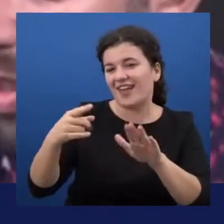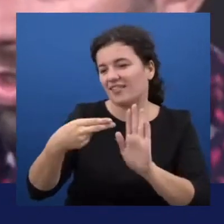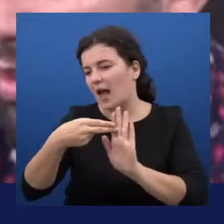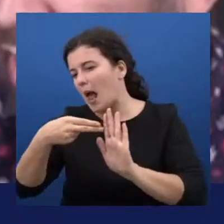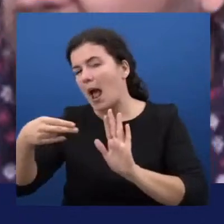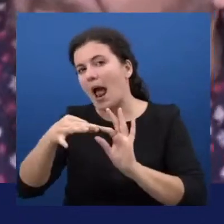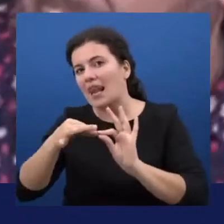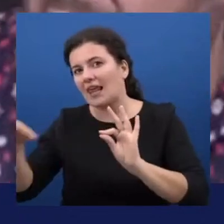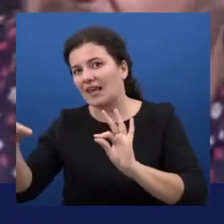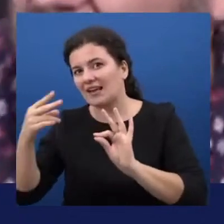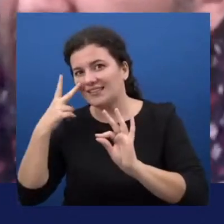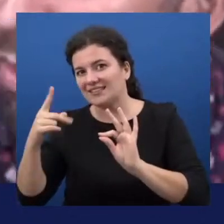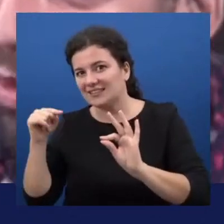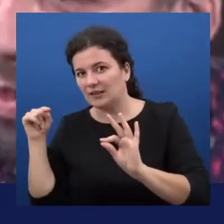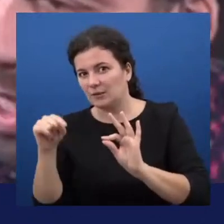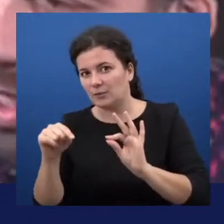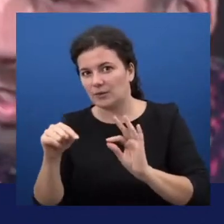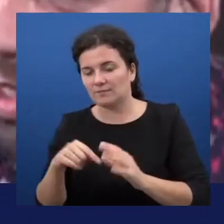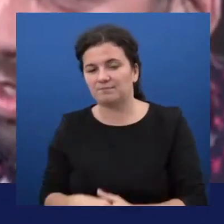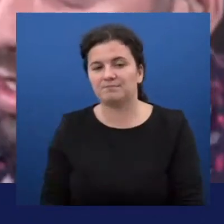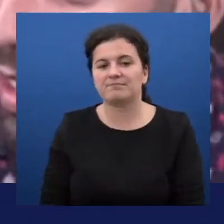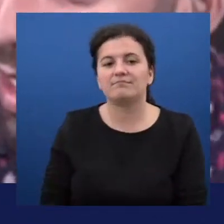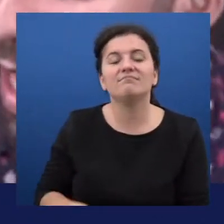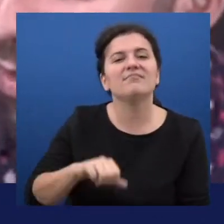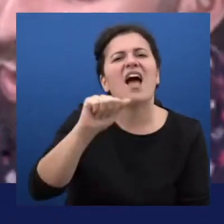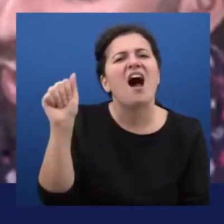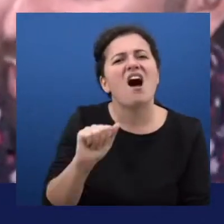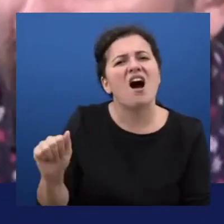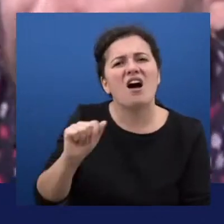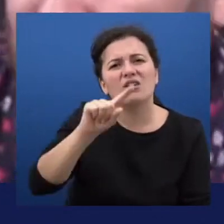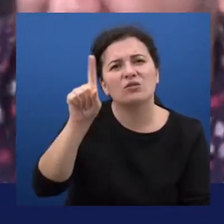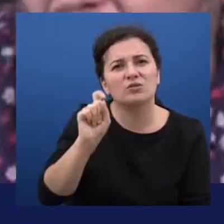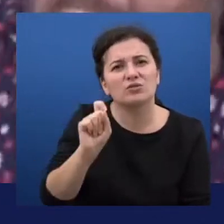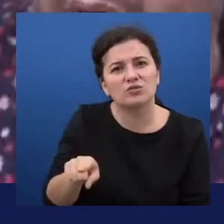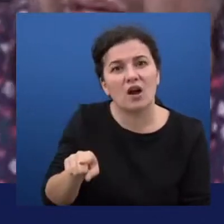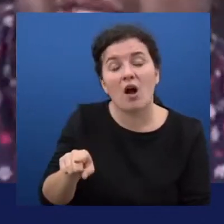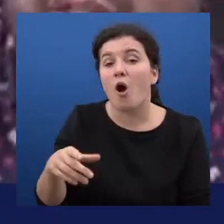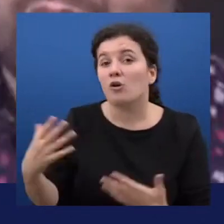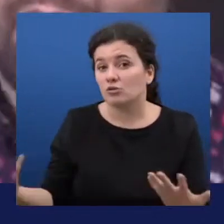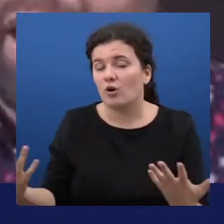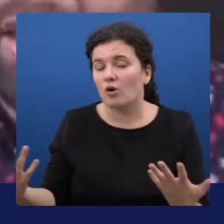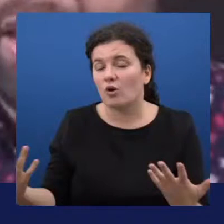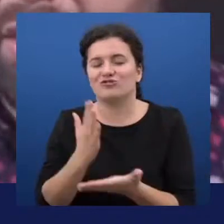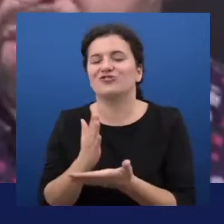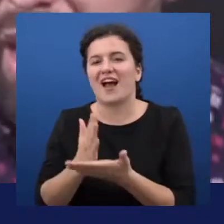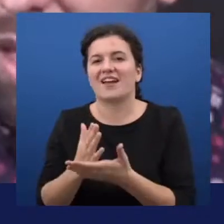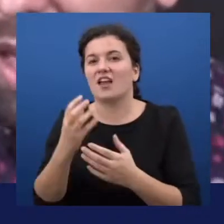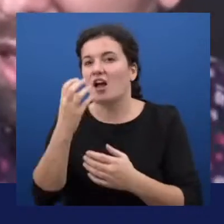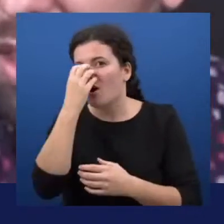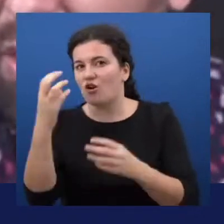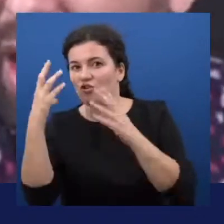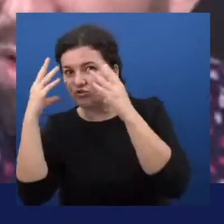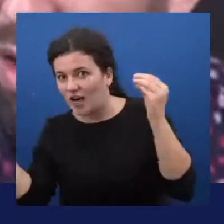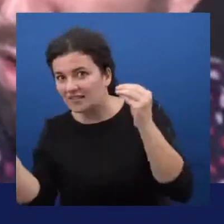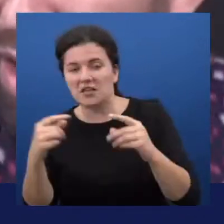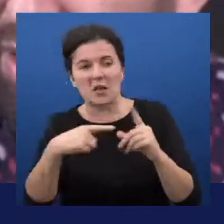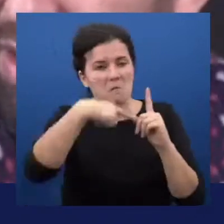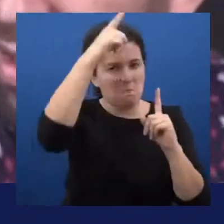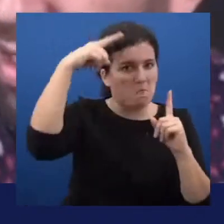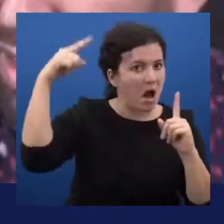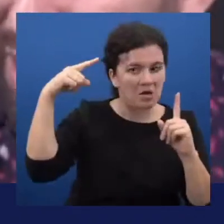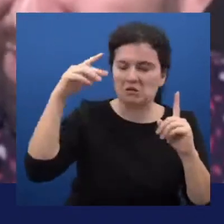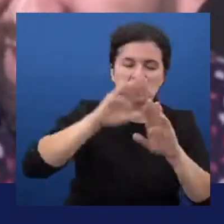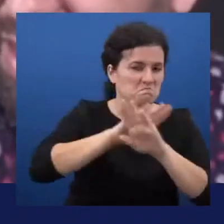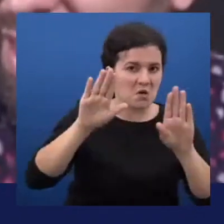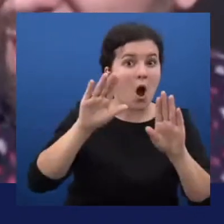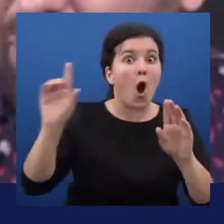also answered Kira's question, what if your test image isn't that of Krusty nor Bart? And so we answered that. So how long did it